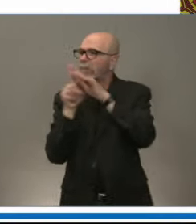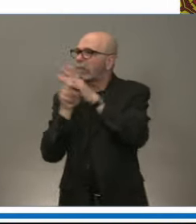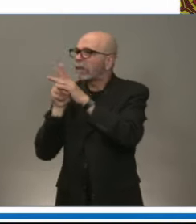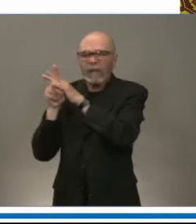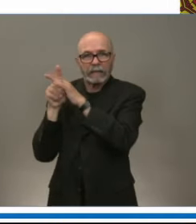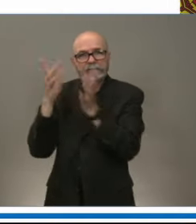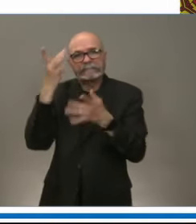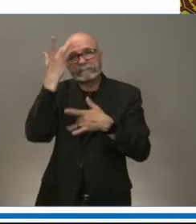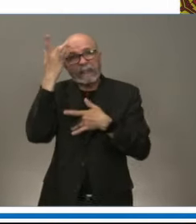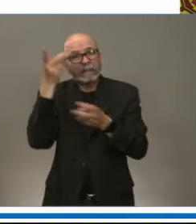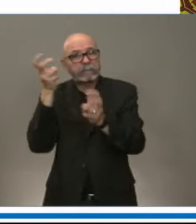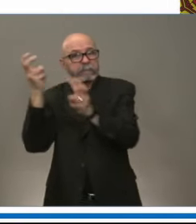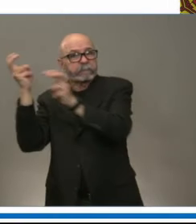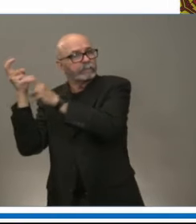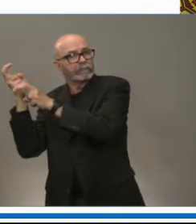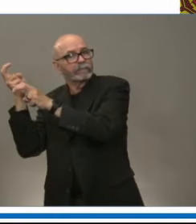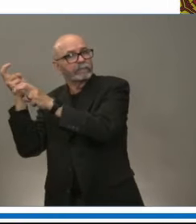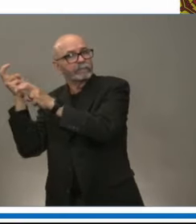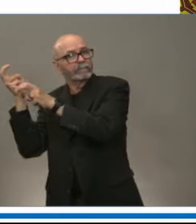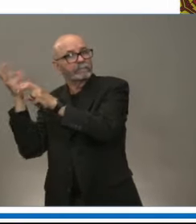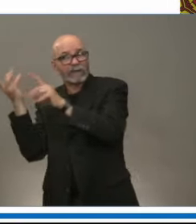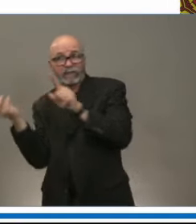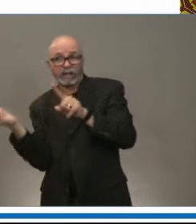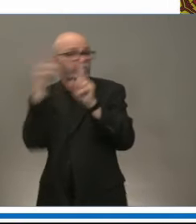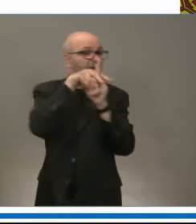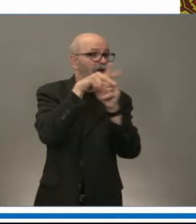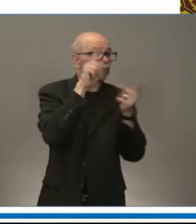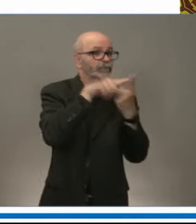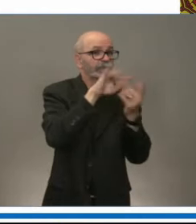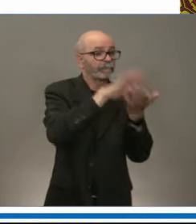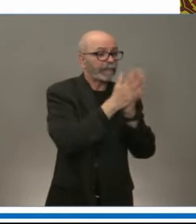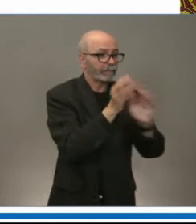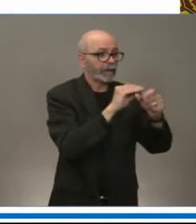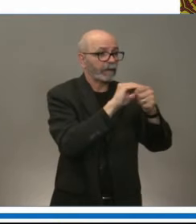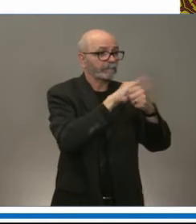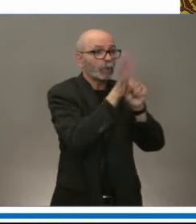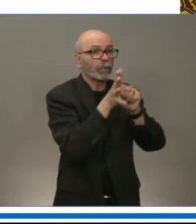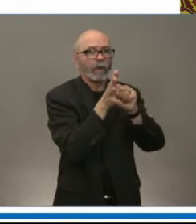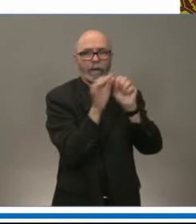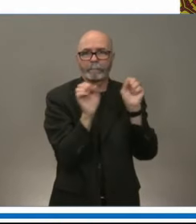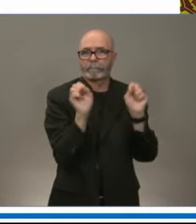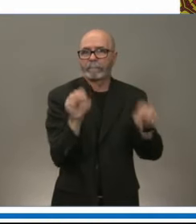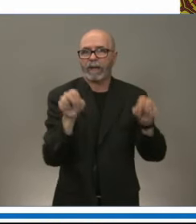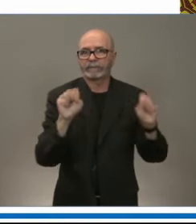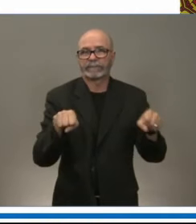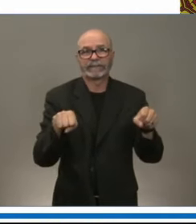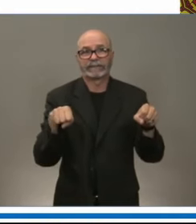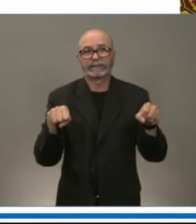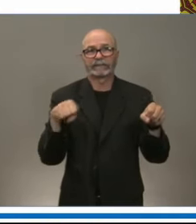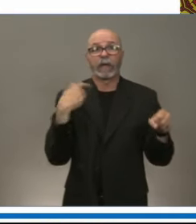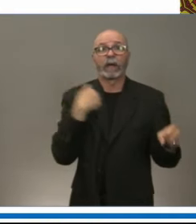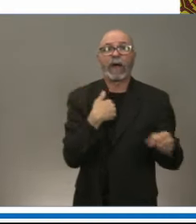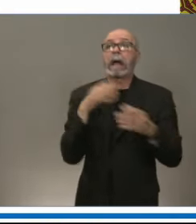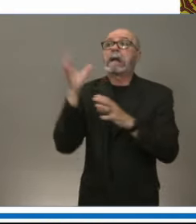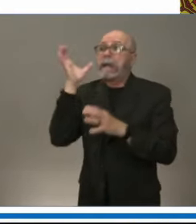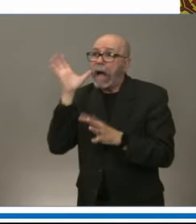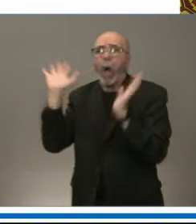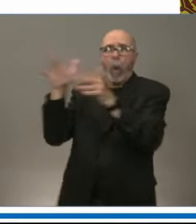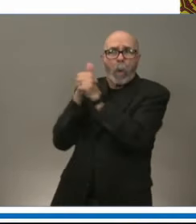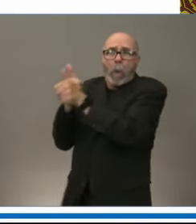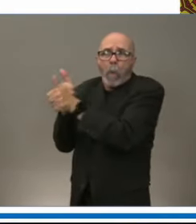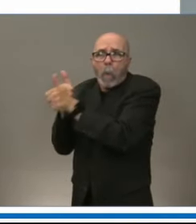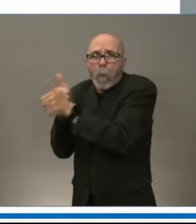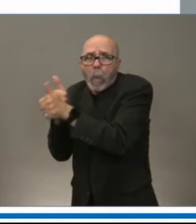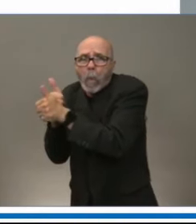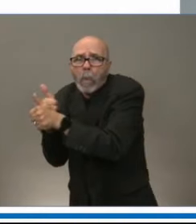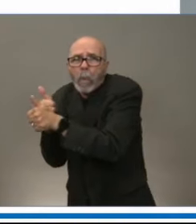link to the COVID-19 lockdown environment, or is this just a coincidence? I think it's a coincidence. The lockdown